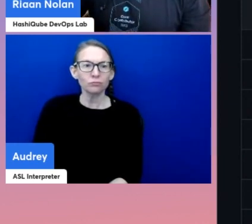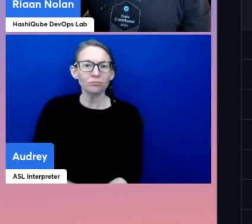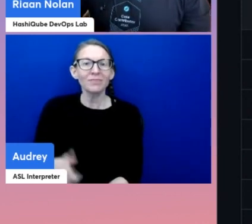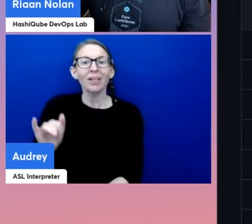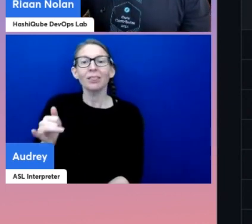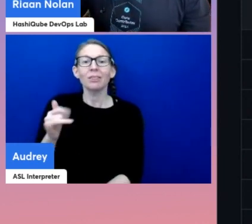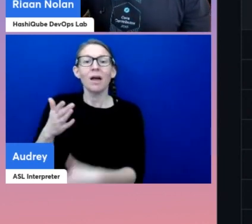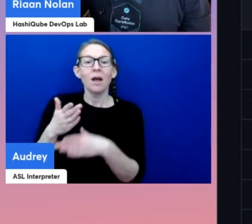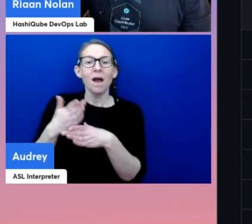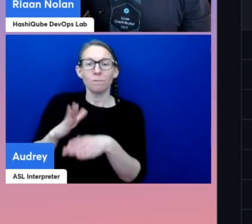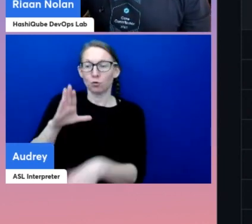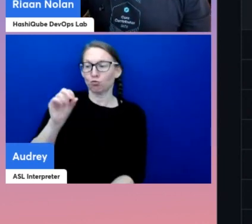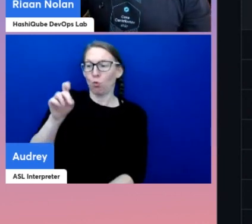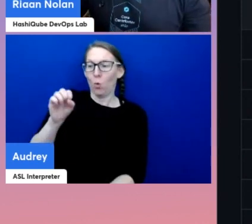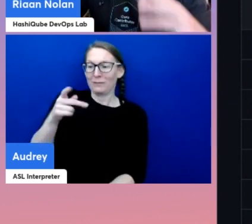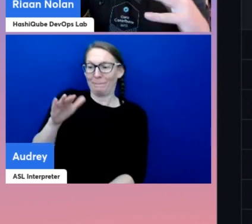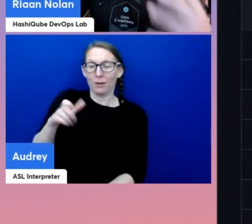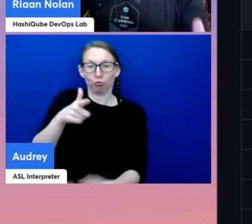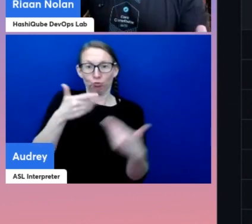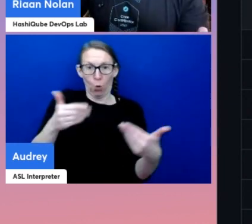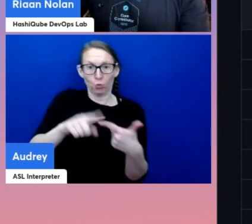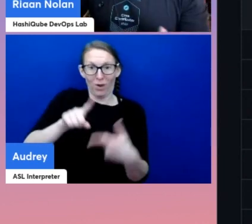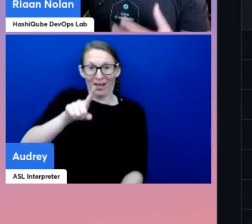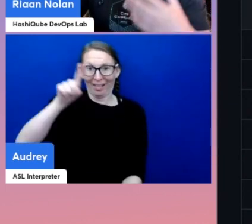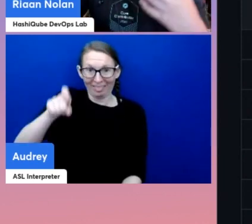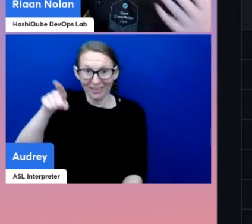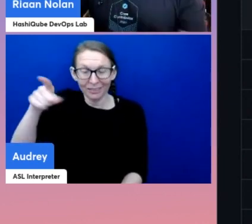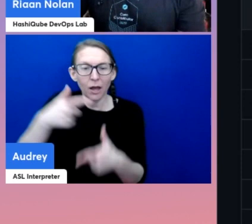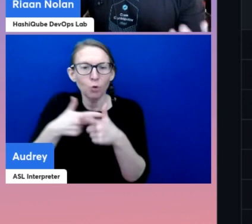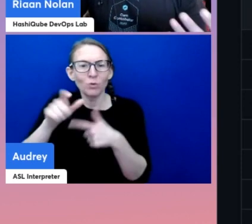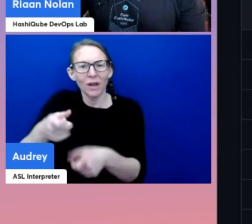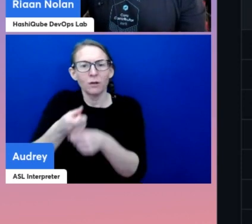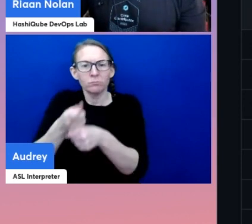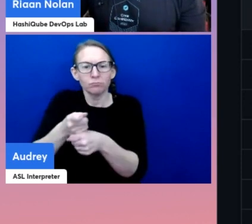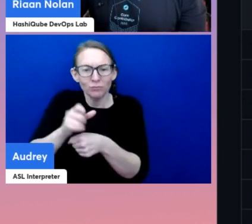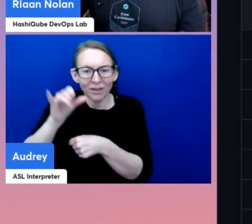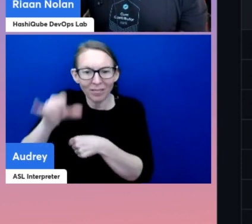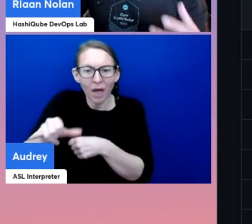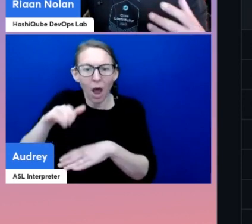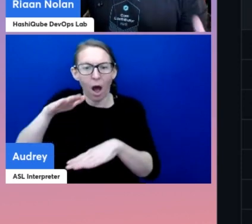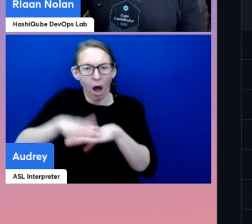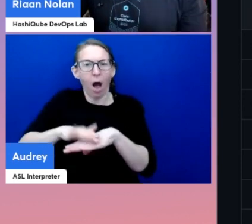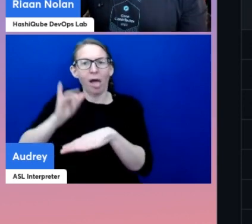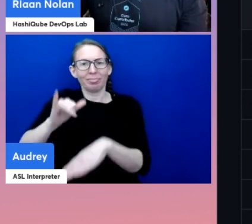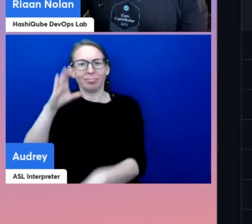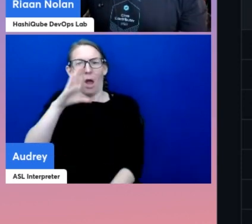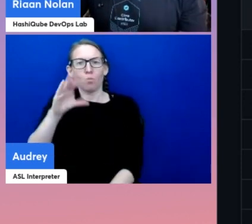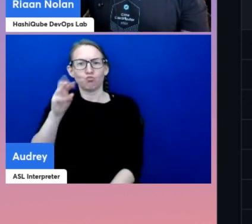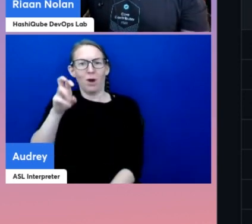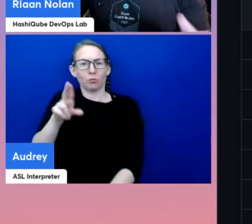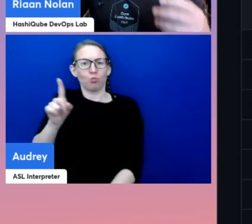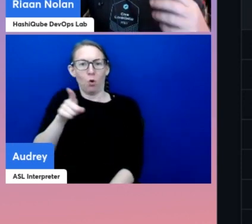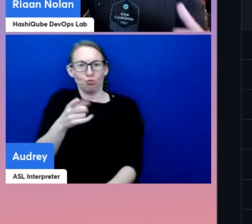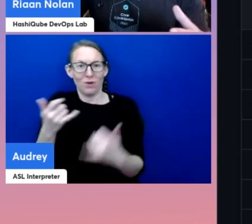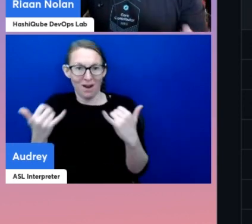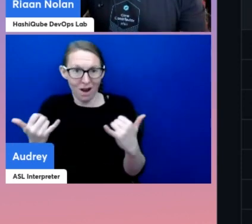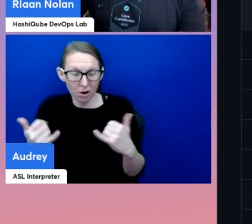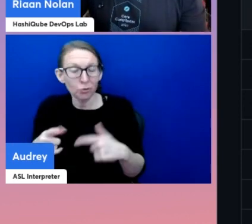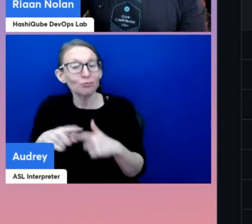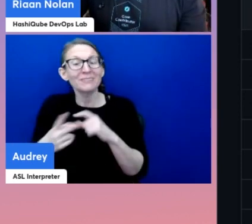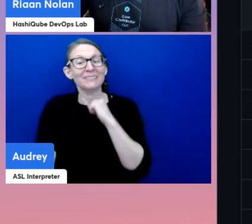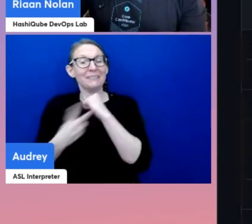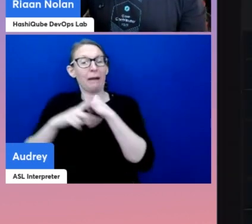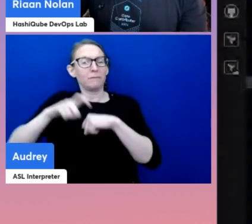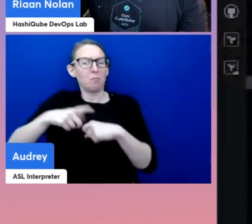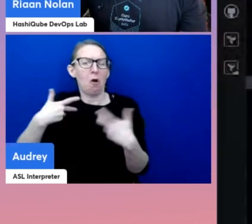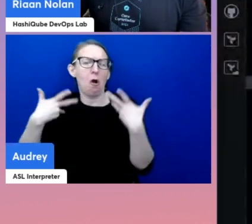tab. And if you click on this code spaces, you can create a code space on the branch that you are at. Now, to save ourselves time, I've already